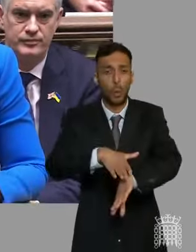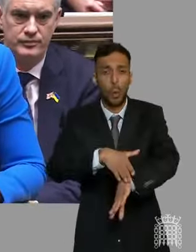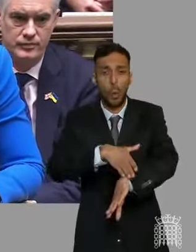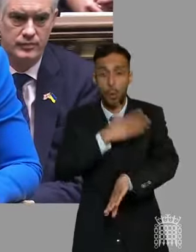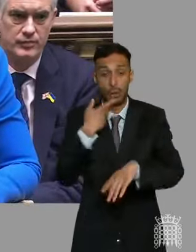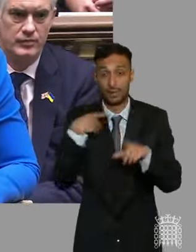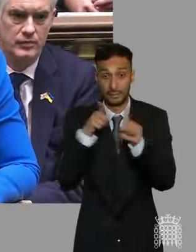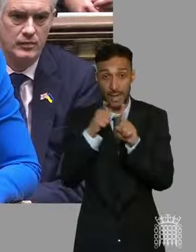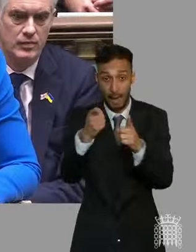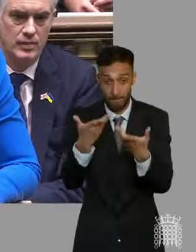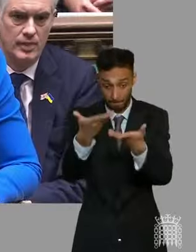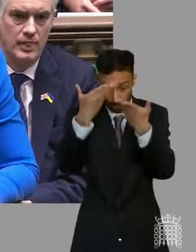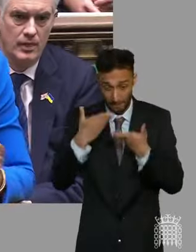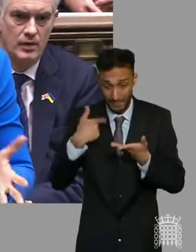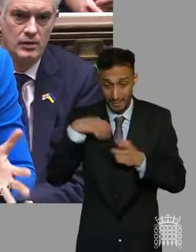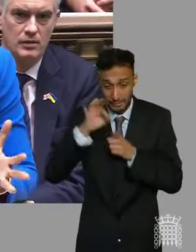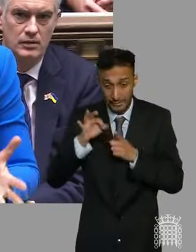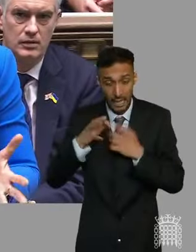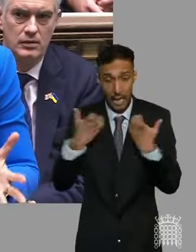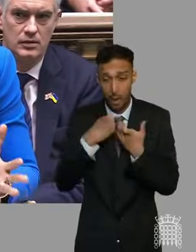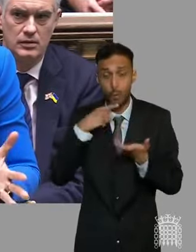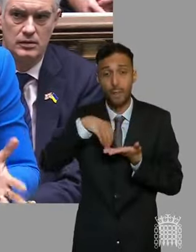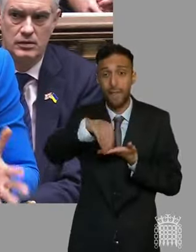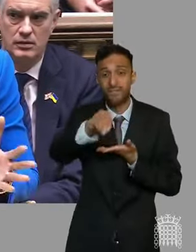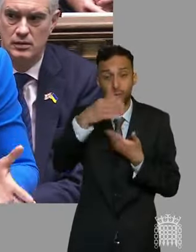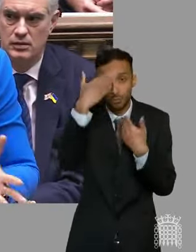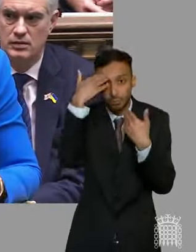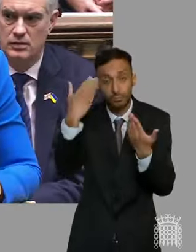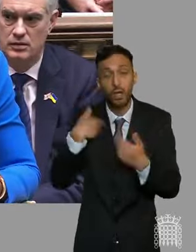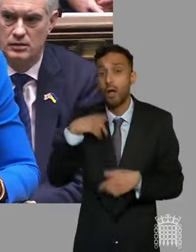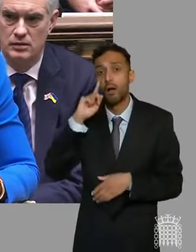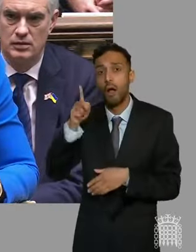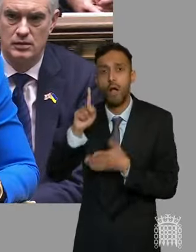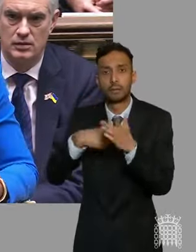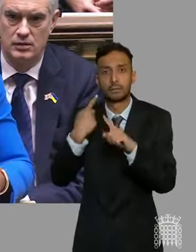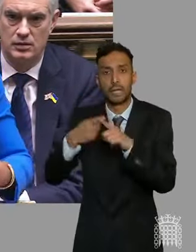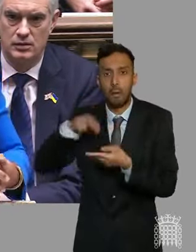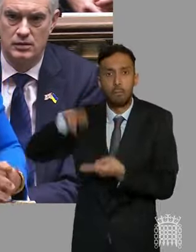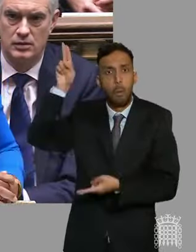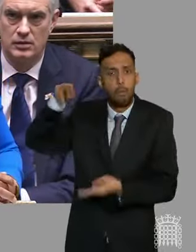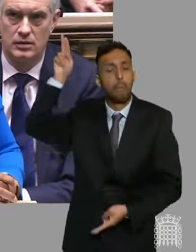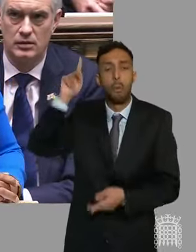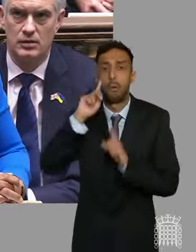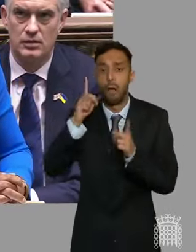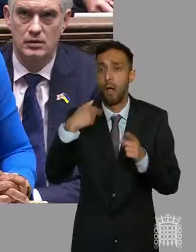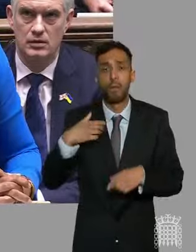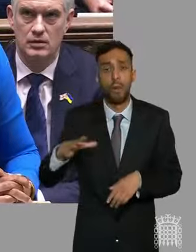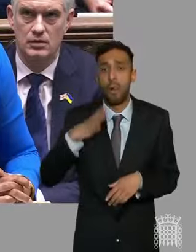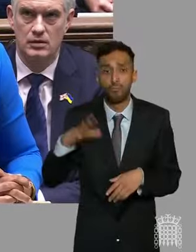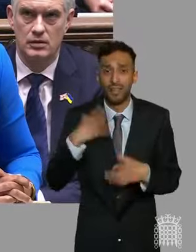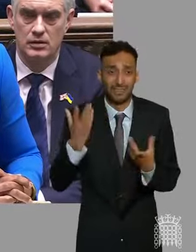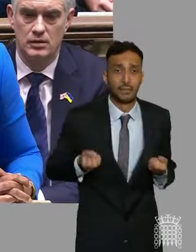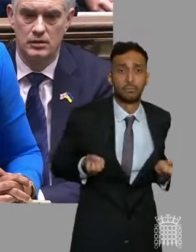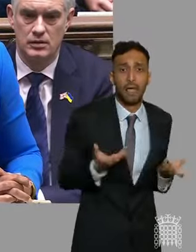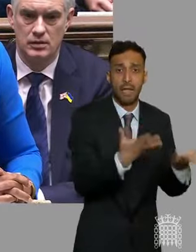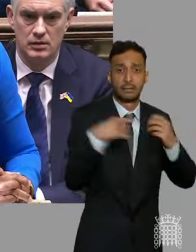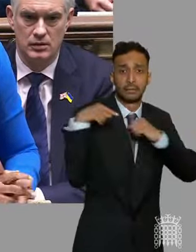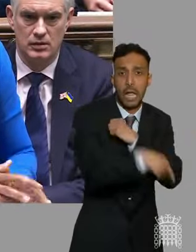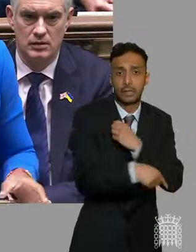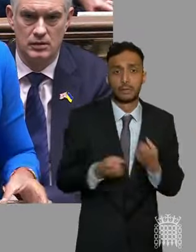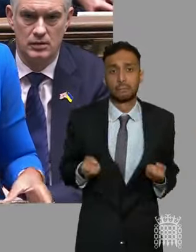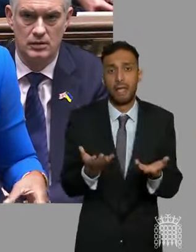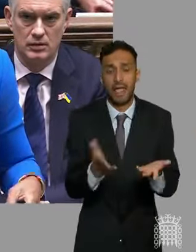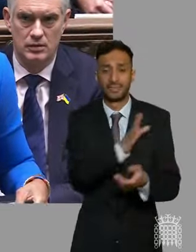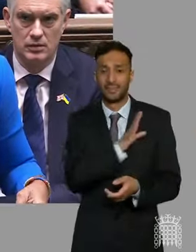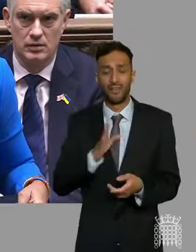more on debt interest than defence, and everyone in this House would have heard him not answer the last question. So I will ask him again. Is he paying for the